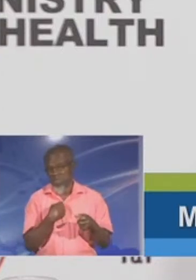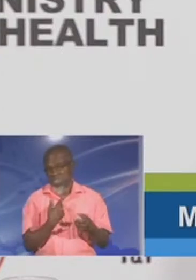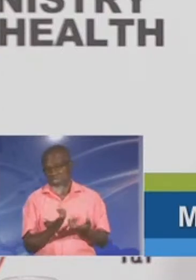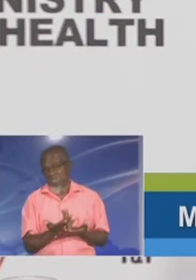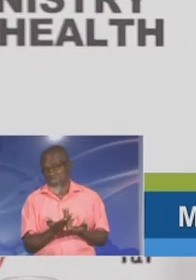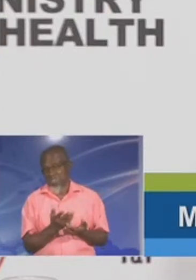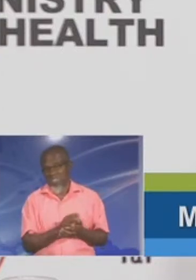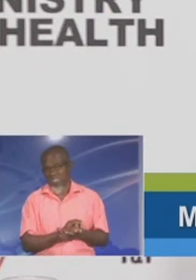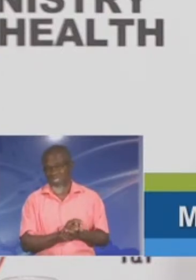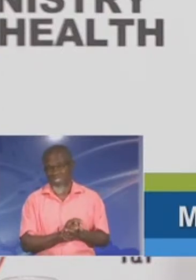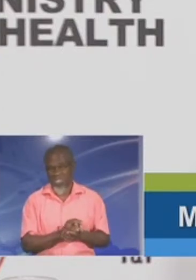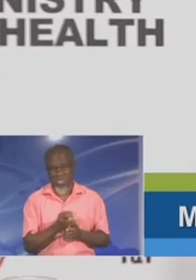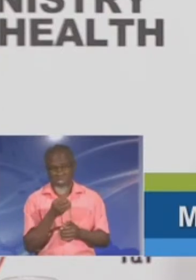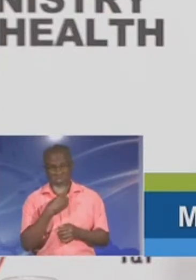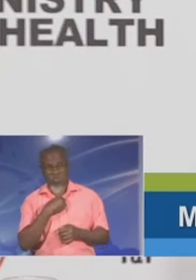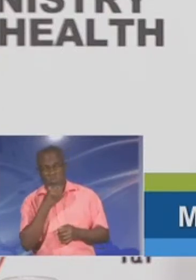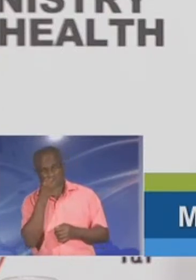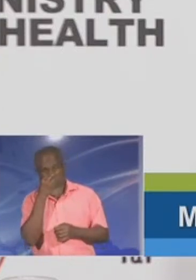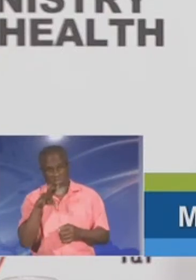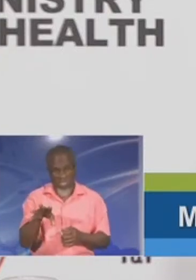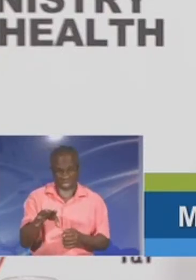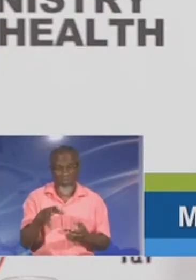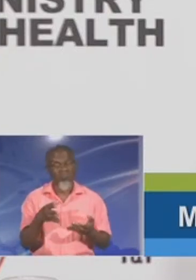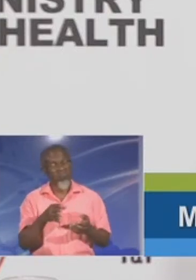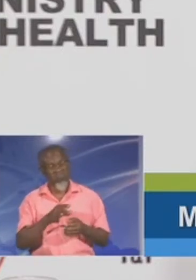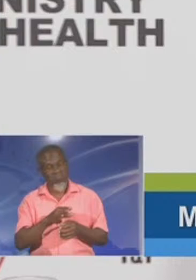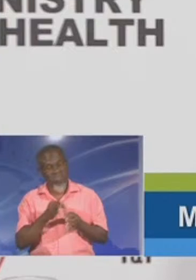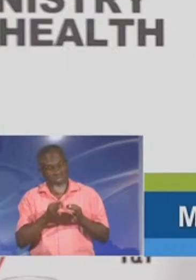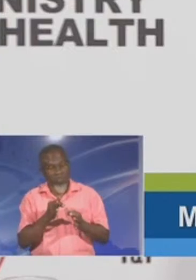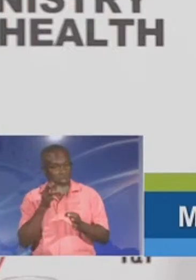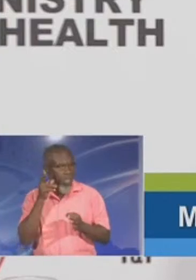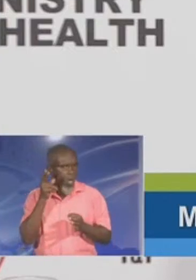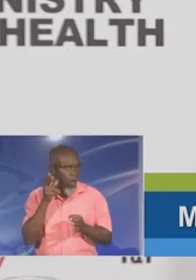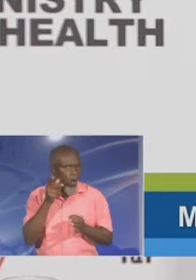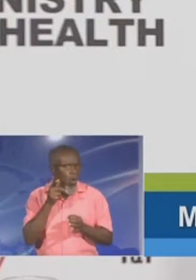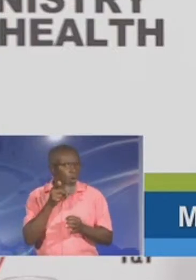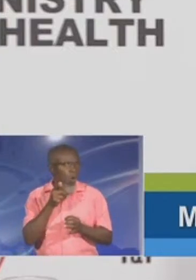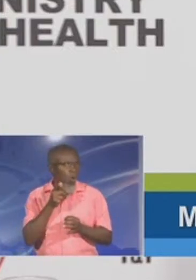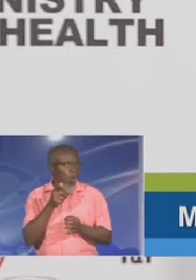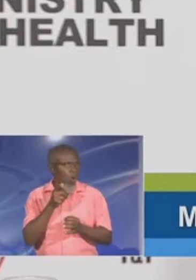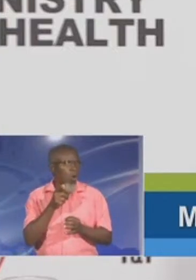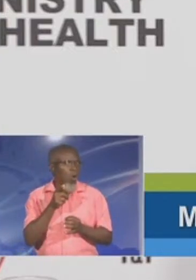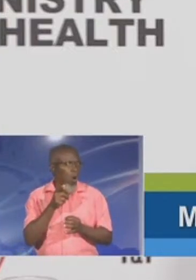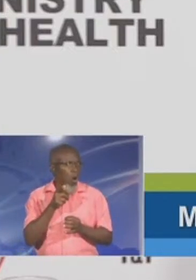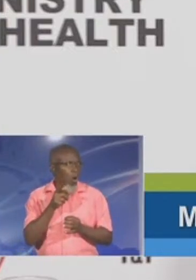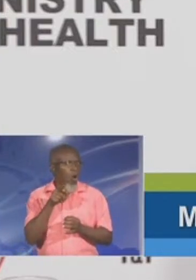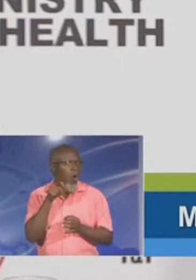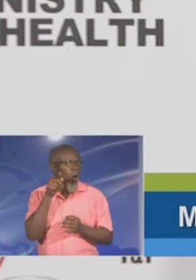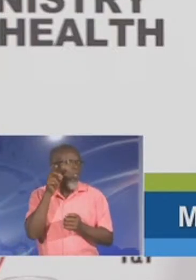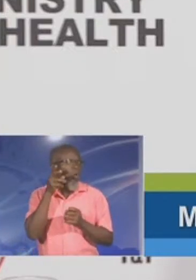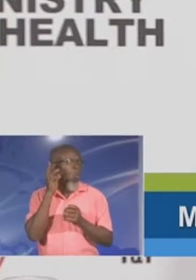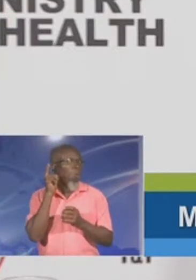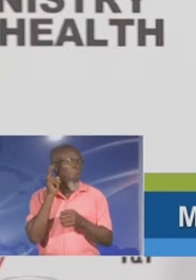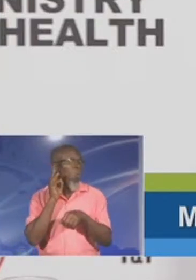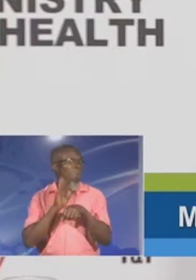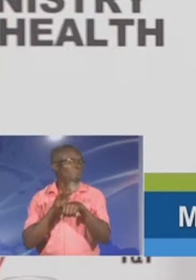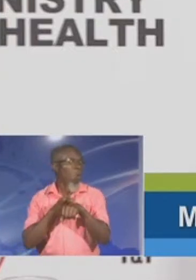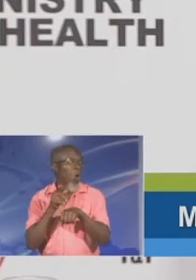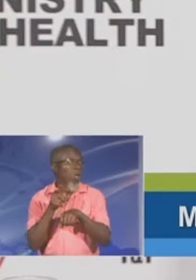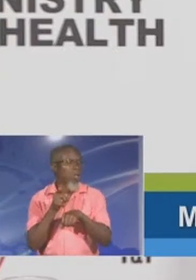without me. So that if you hear those kinds of comments, it's a red flag, so to speak. They